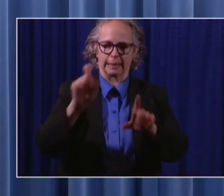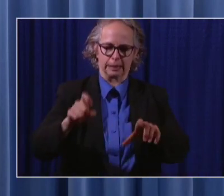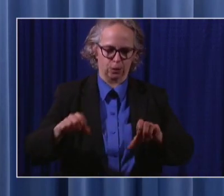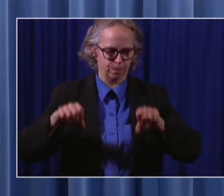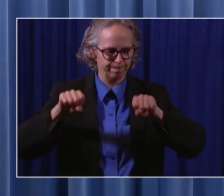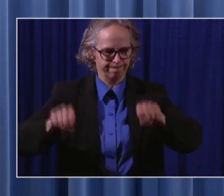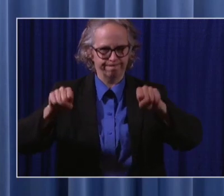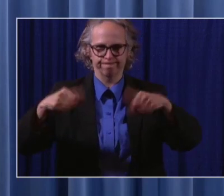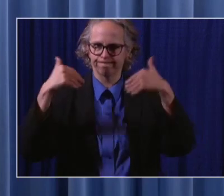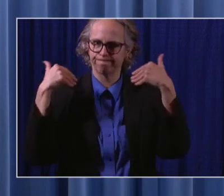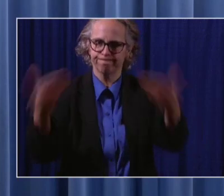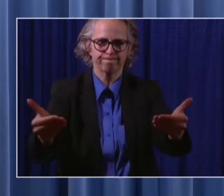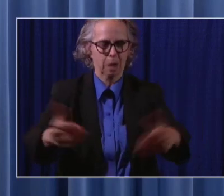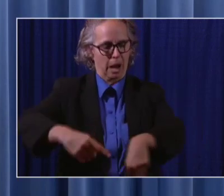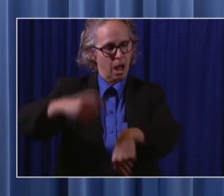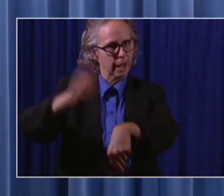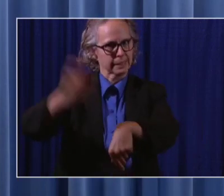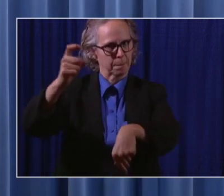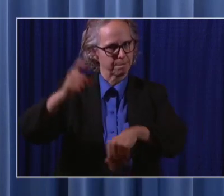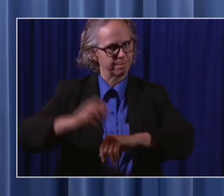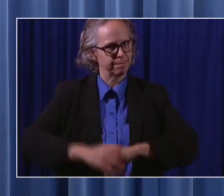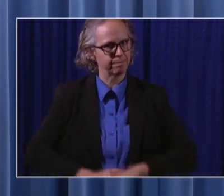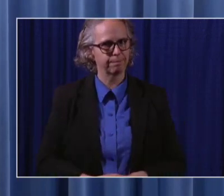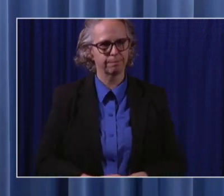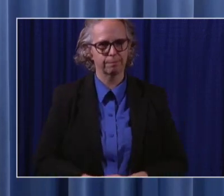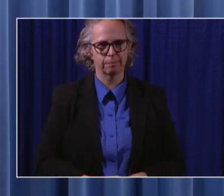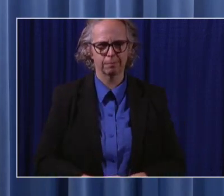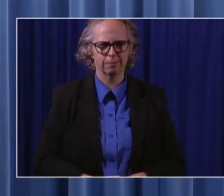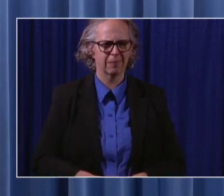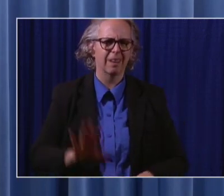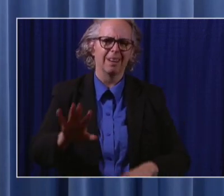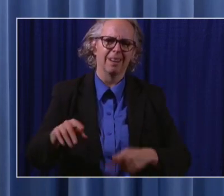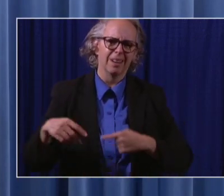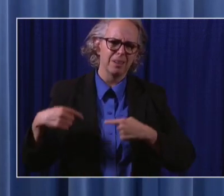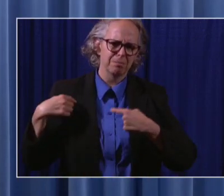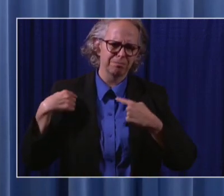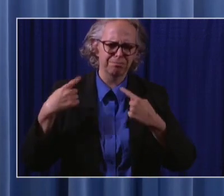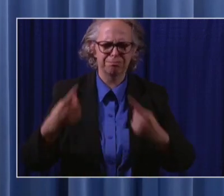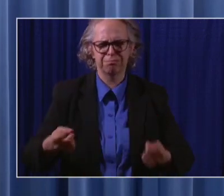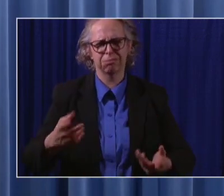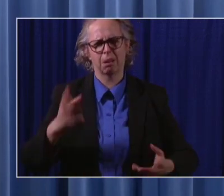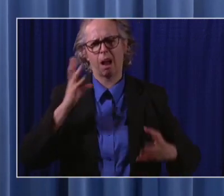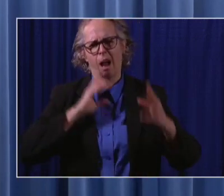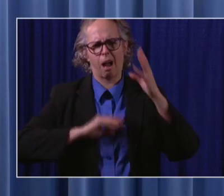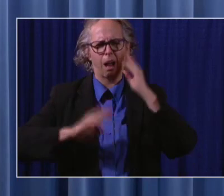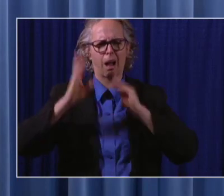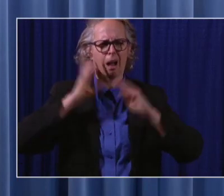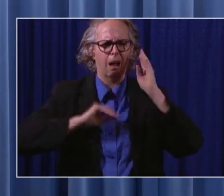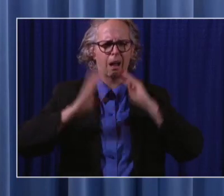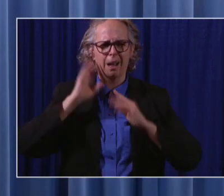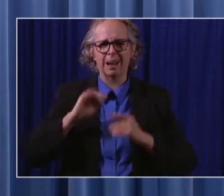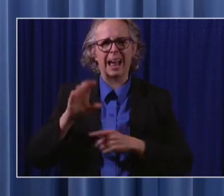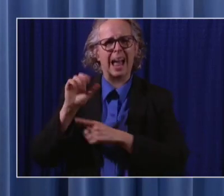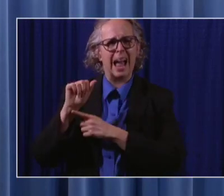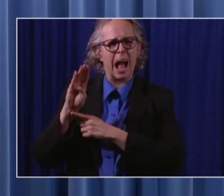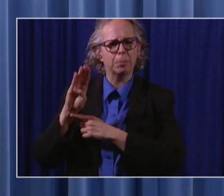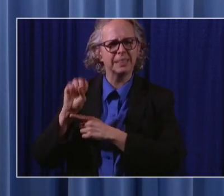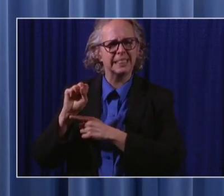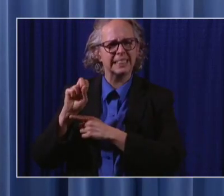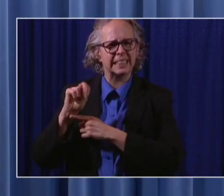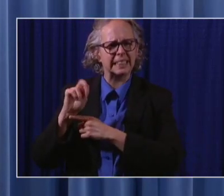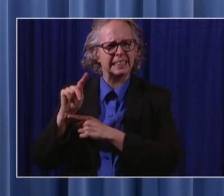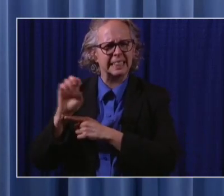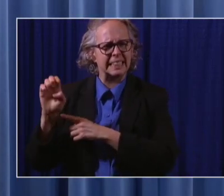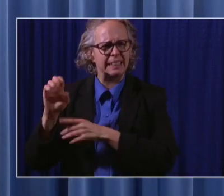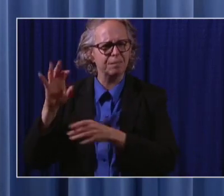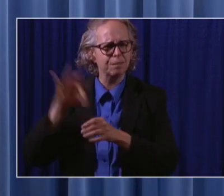we have a great experience in absentee voting. We have open absentee voting. You don't have to give a reason you want an absentee ballot.